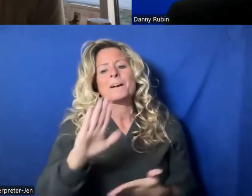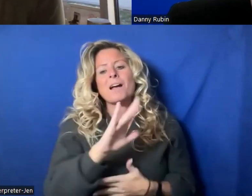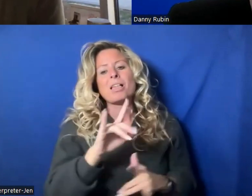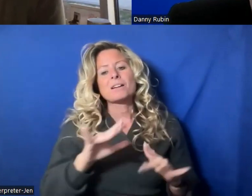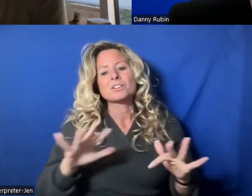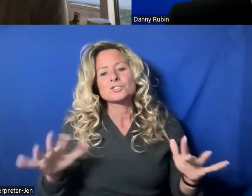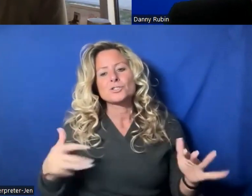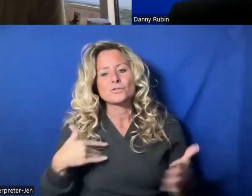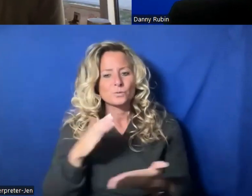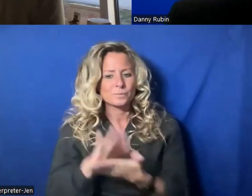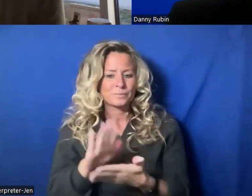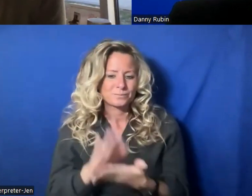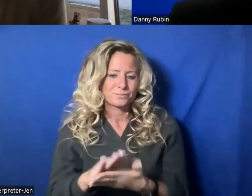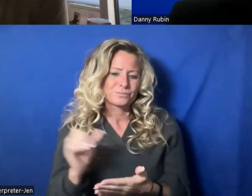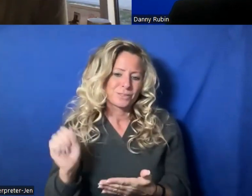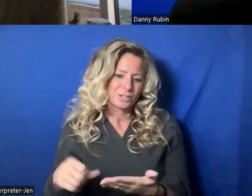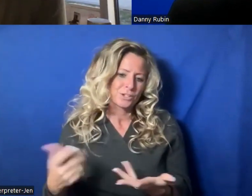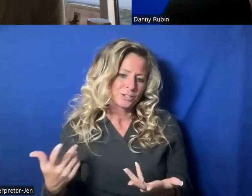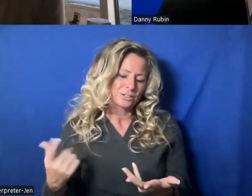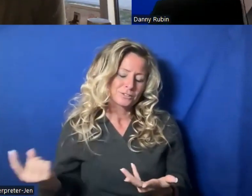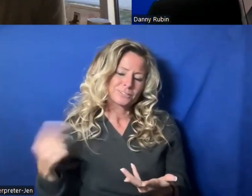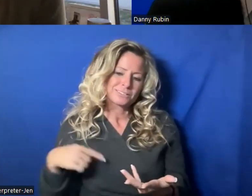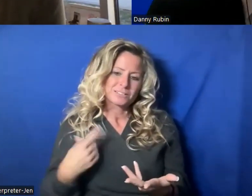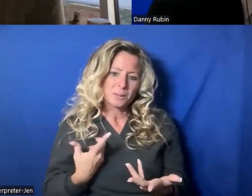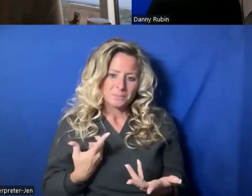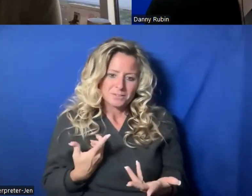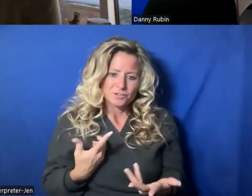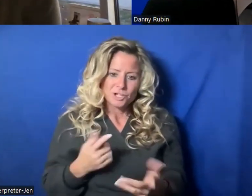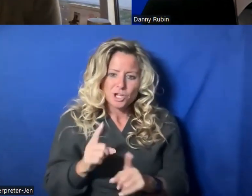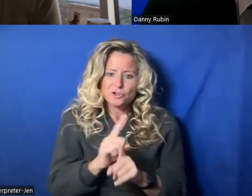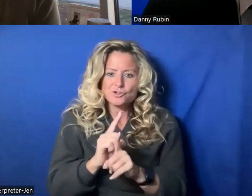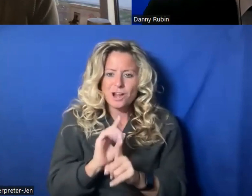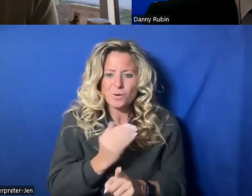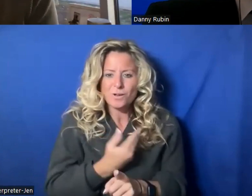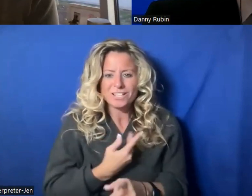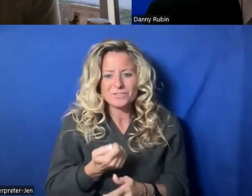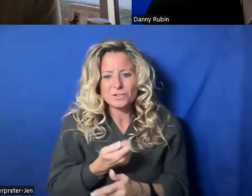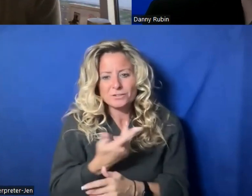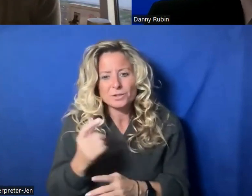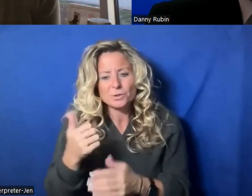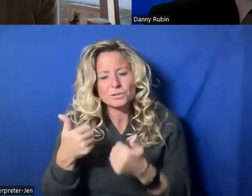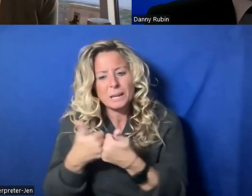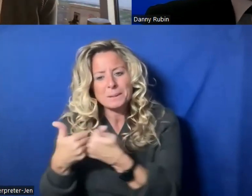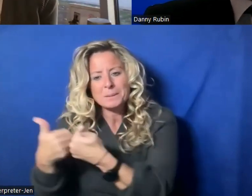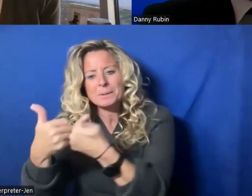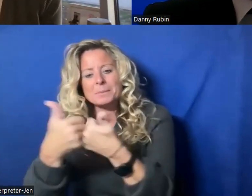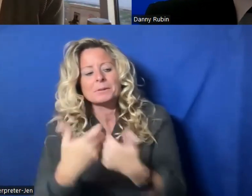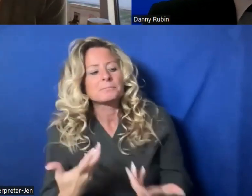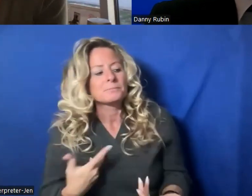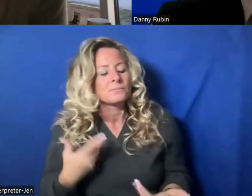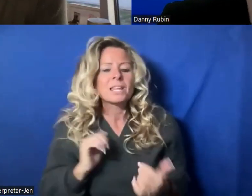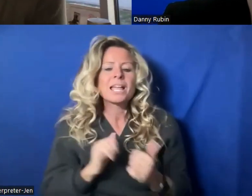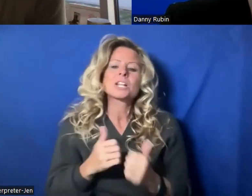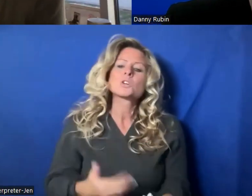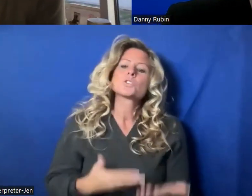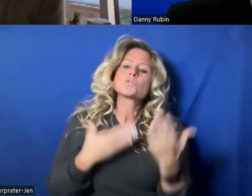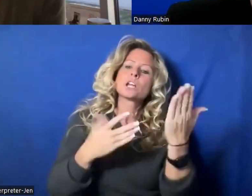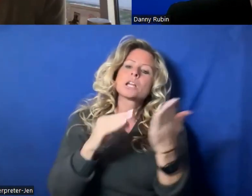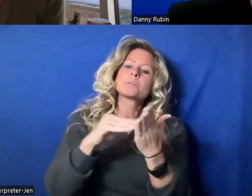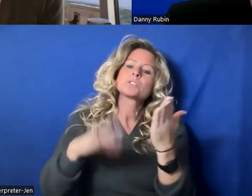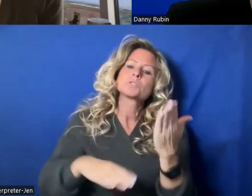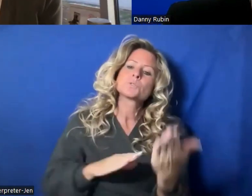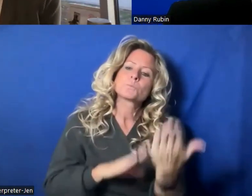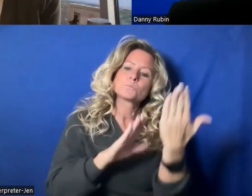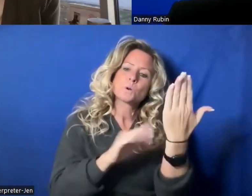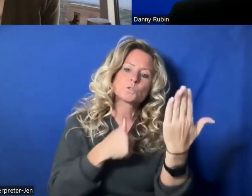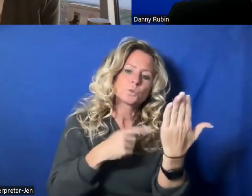school, then you can come and kind of shadow us for a couple games. And how would you recommend a student approach your office?